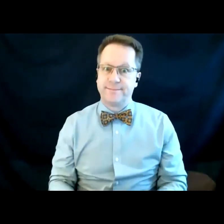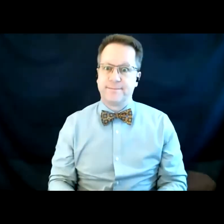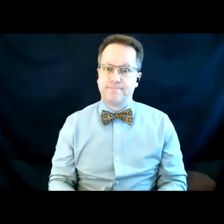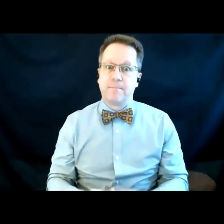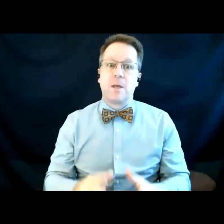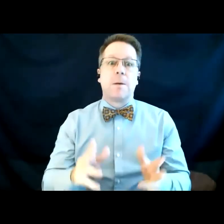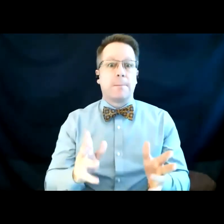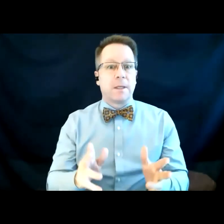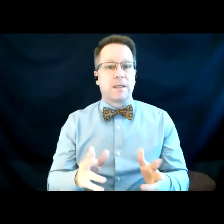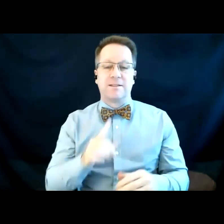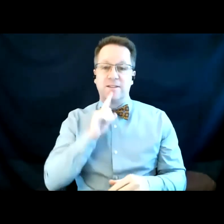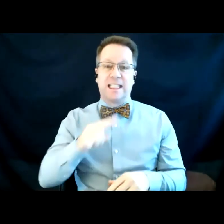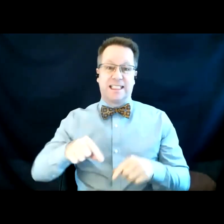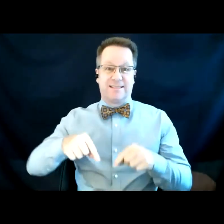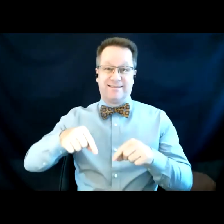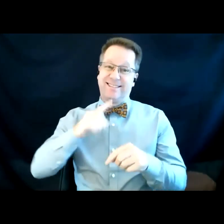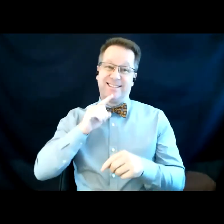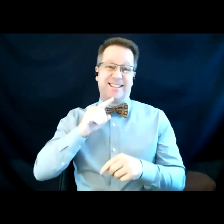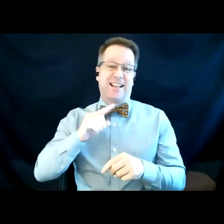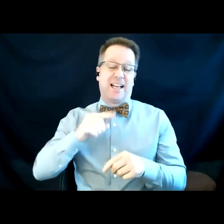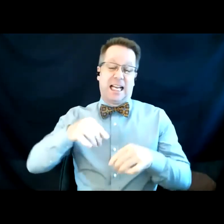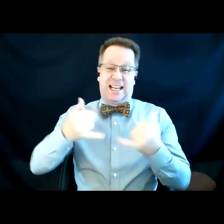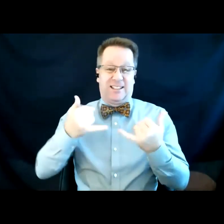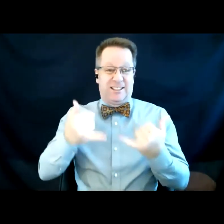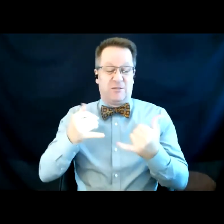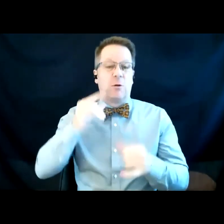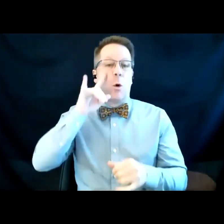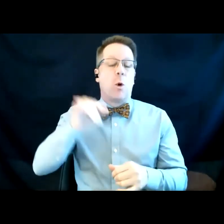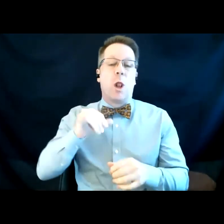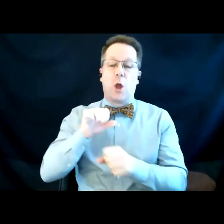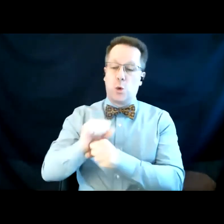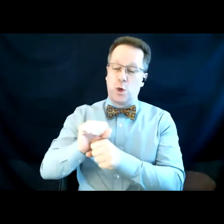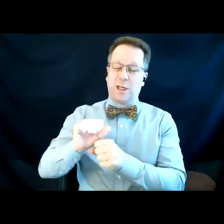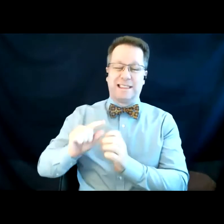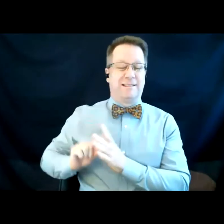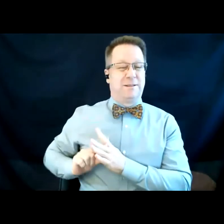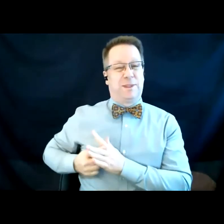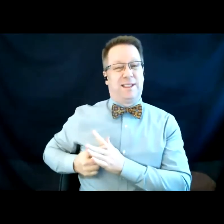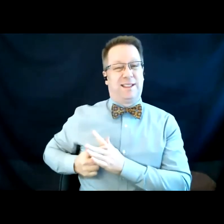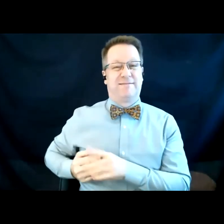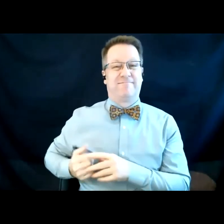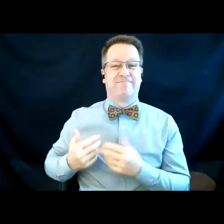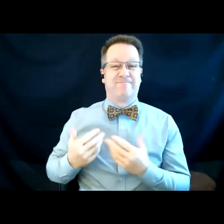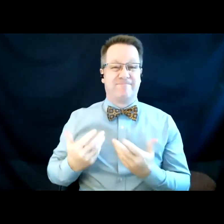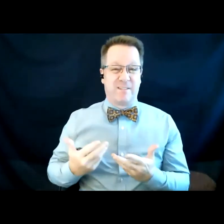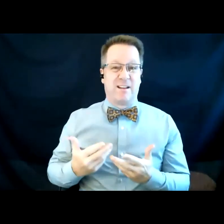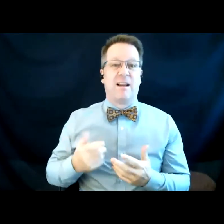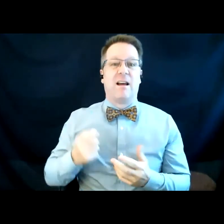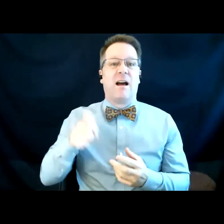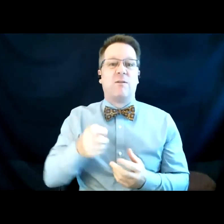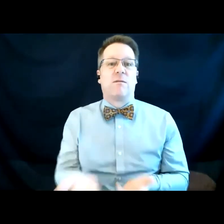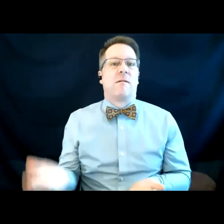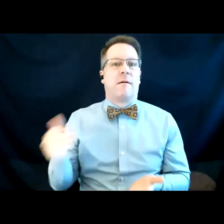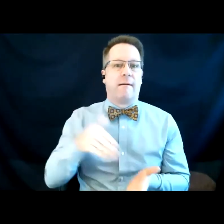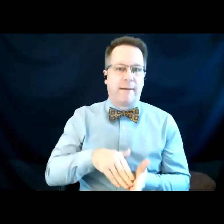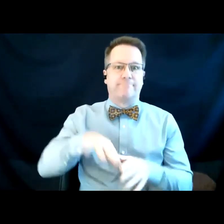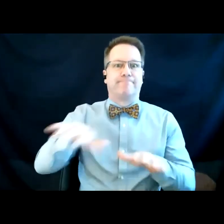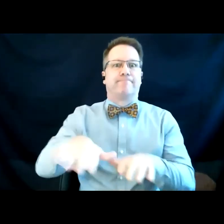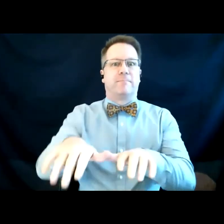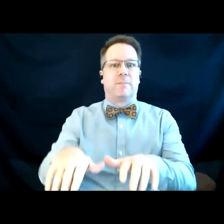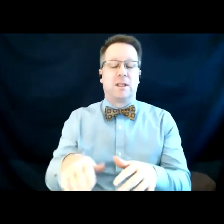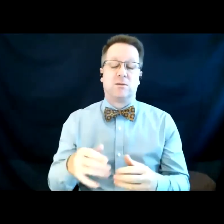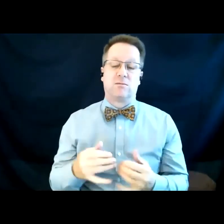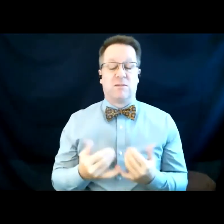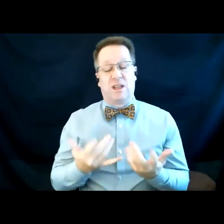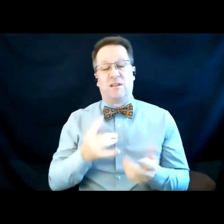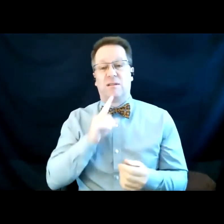just beginning and restarting. I want to start by saying we are talking off the record.